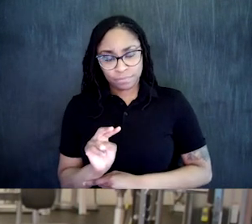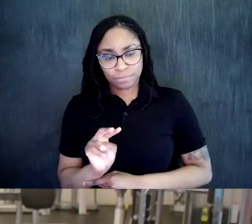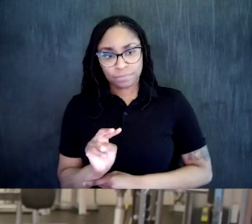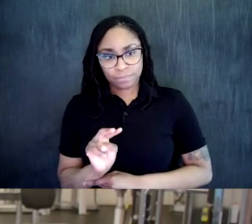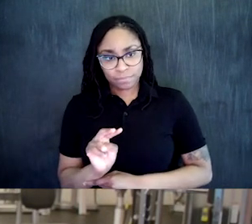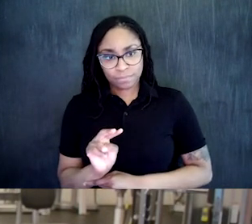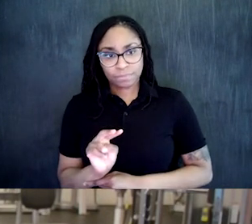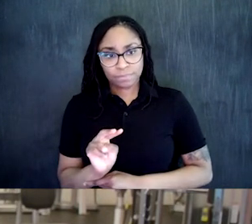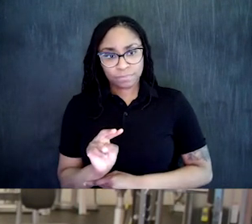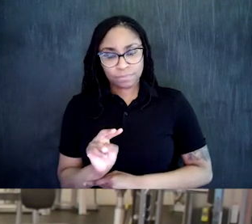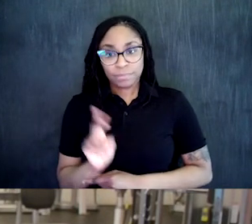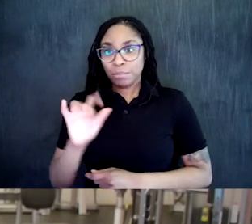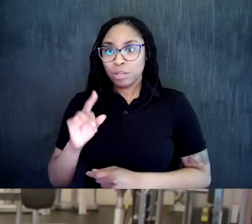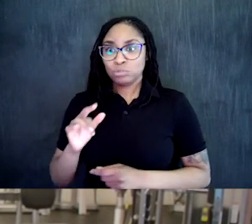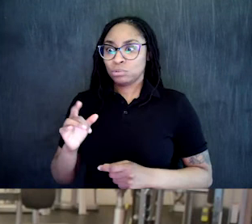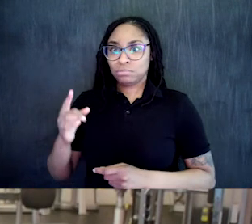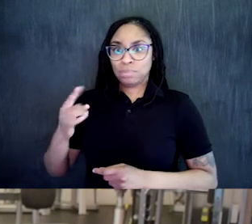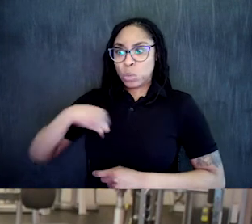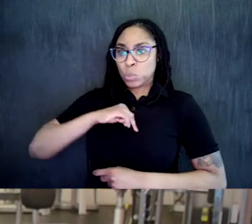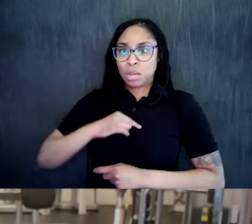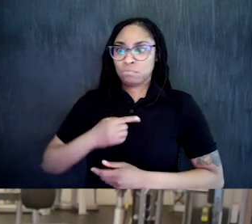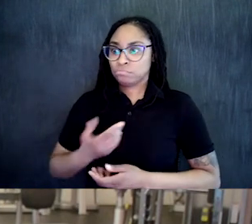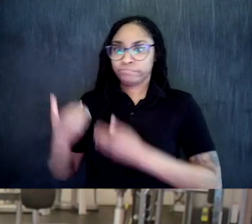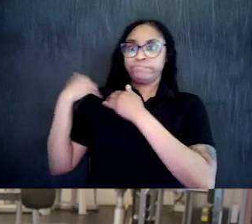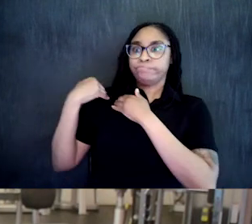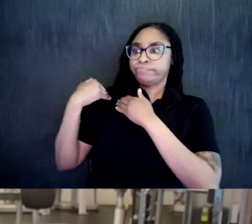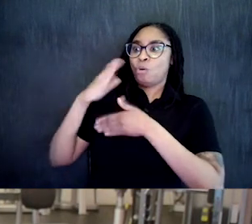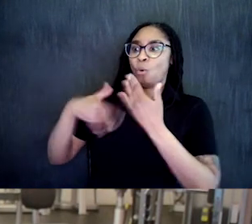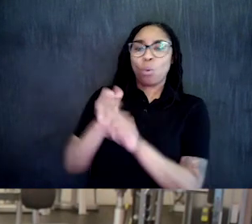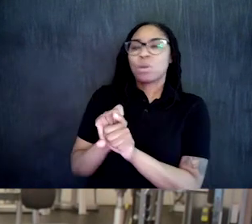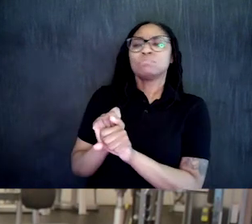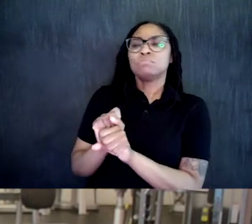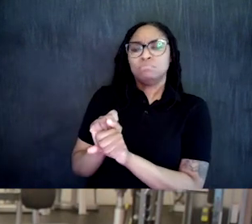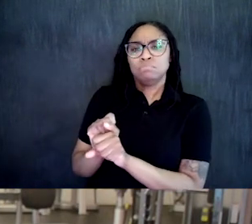toes up as high as possible. Good for 3 more.